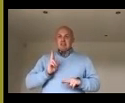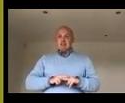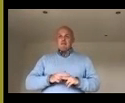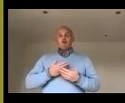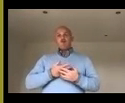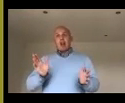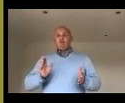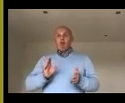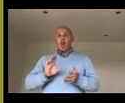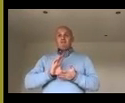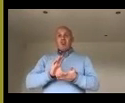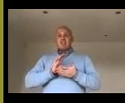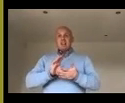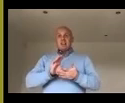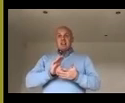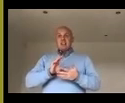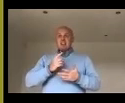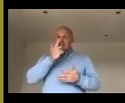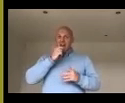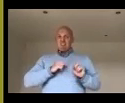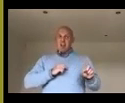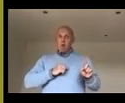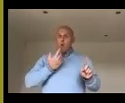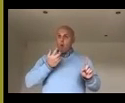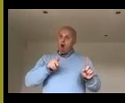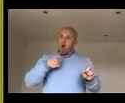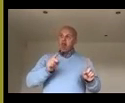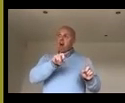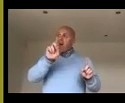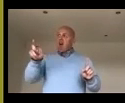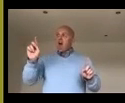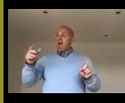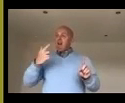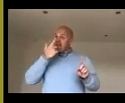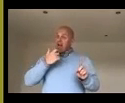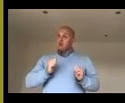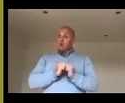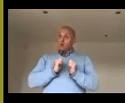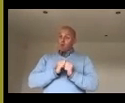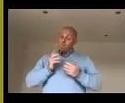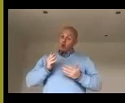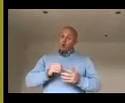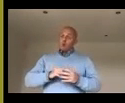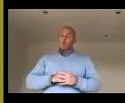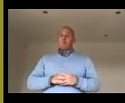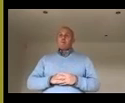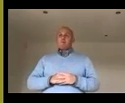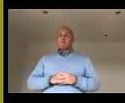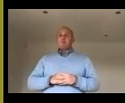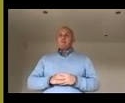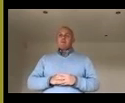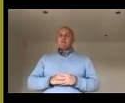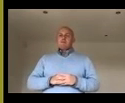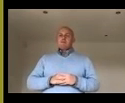to you about this particular grant scheme or what other grant schemes might be suitable for you as well. And that's a